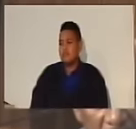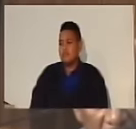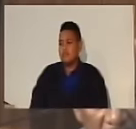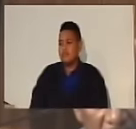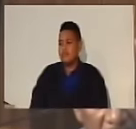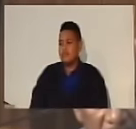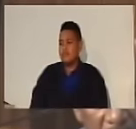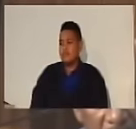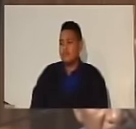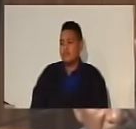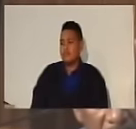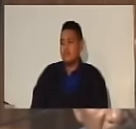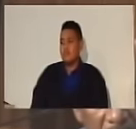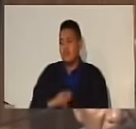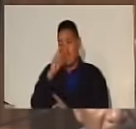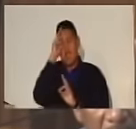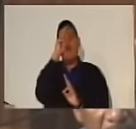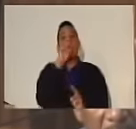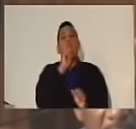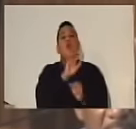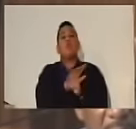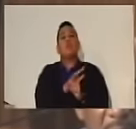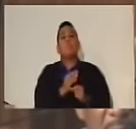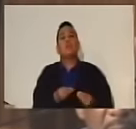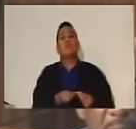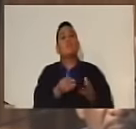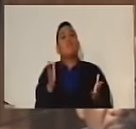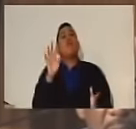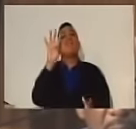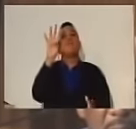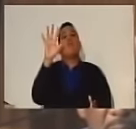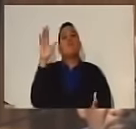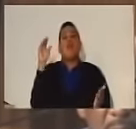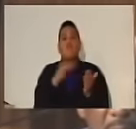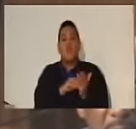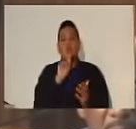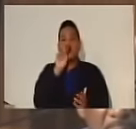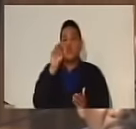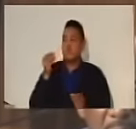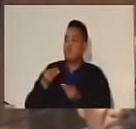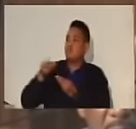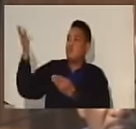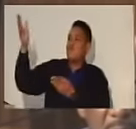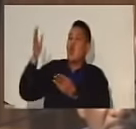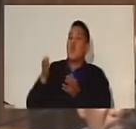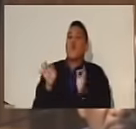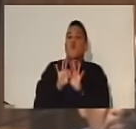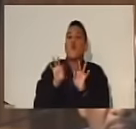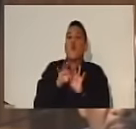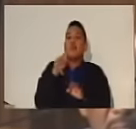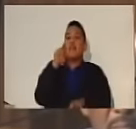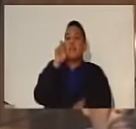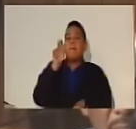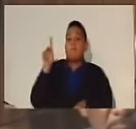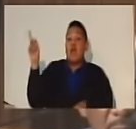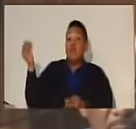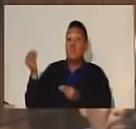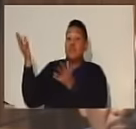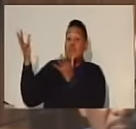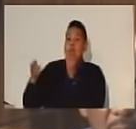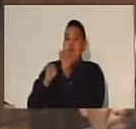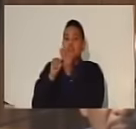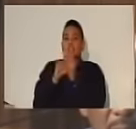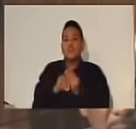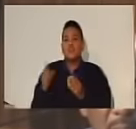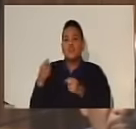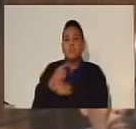A commitment to supply 45,000 tons to Wordy Park to give them additional throughput to